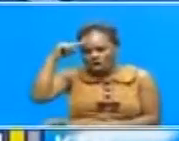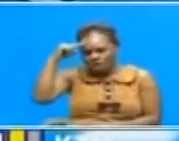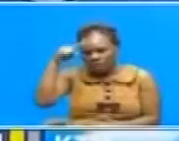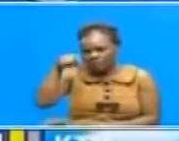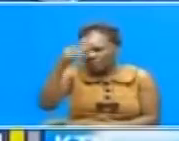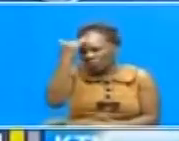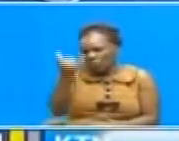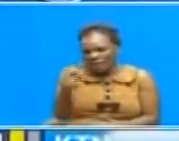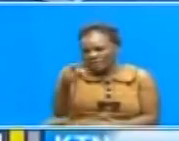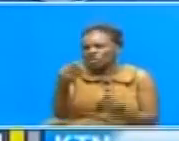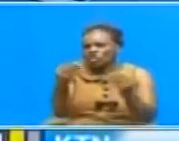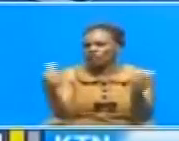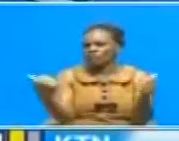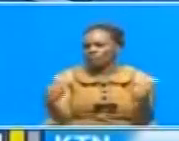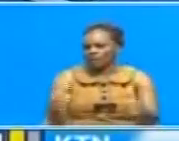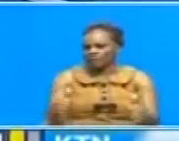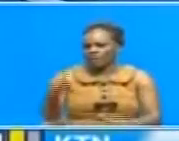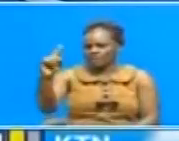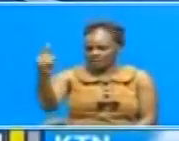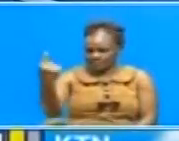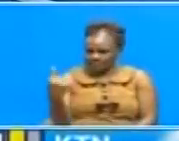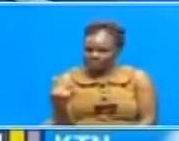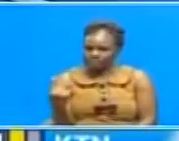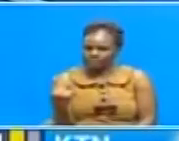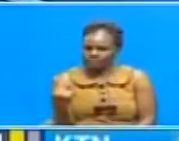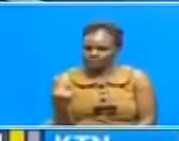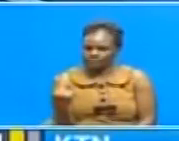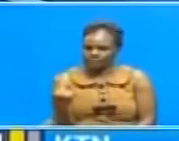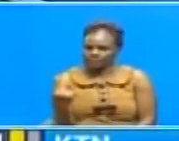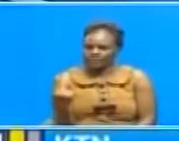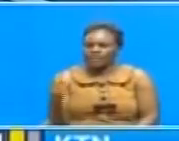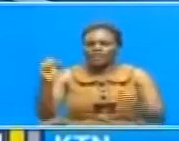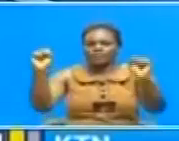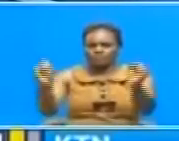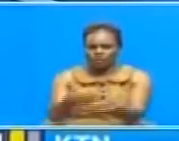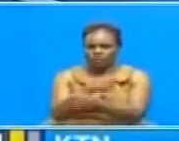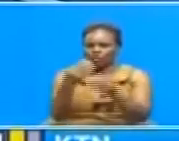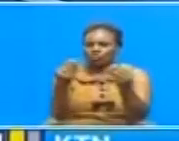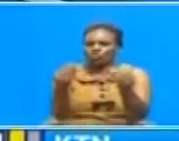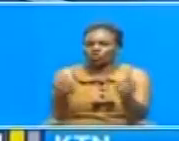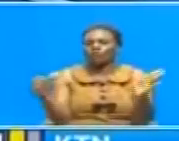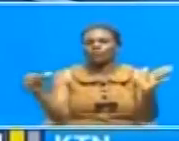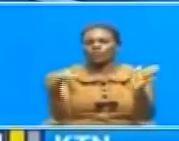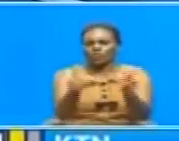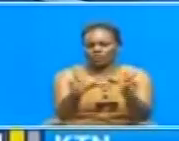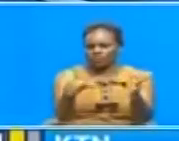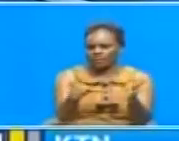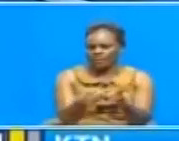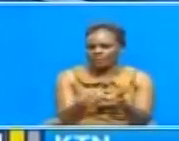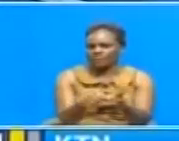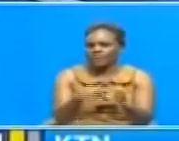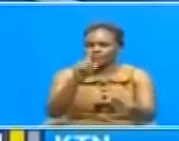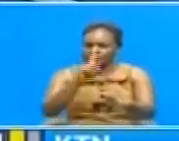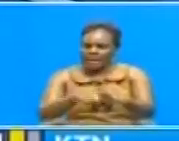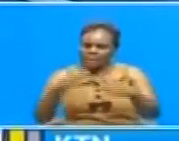this illicit brew is not addressed? First and foremost, we could not address any problem when